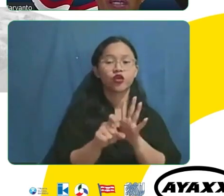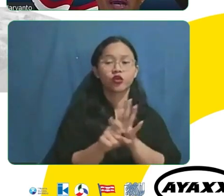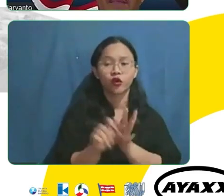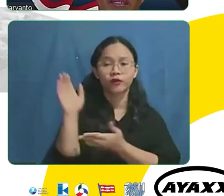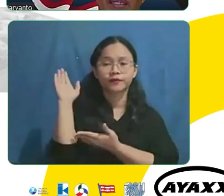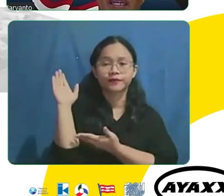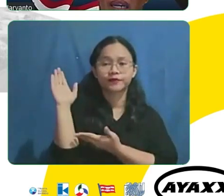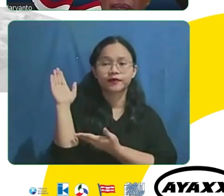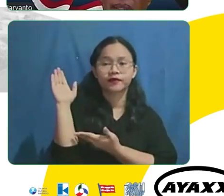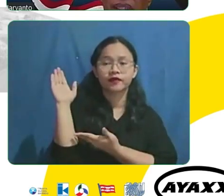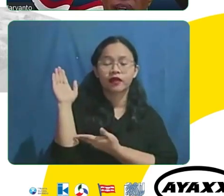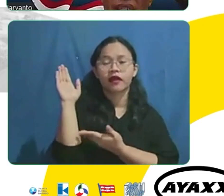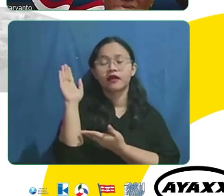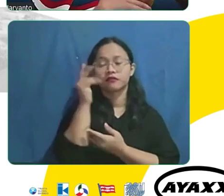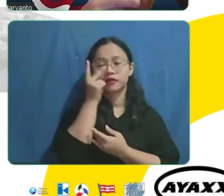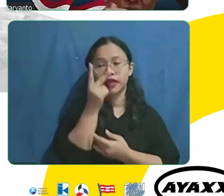adapt the climate change